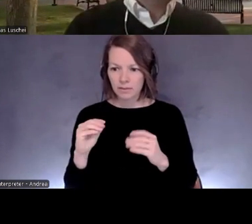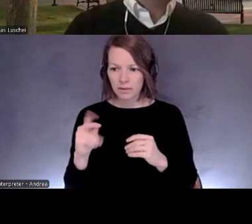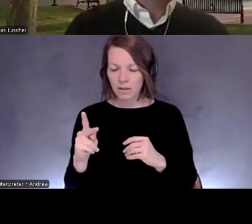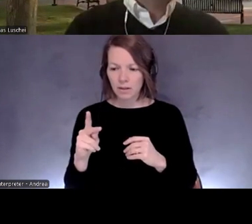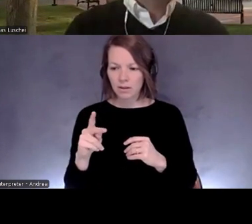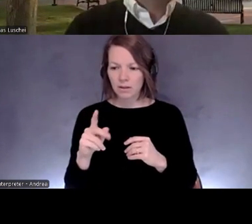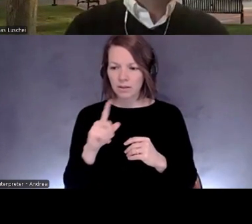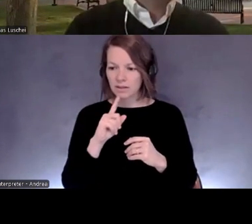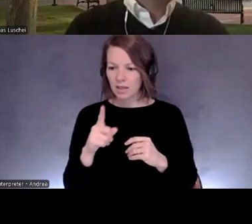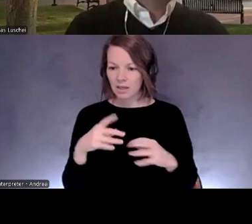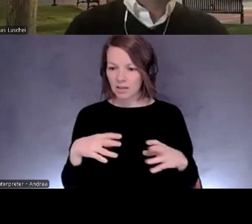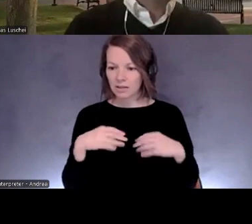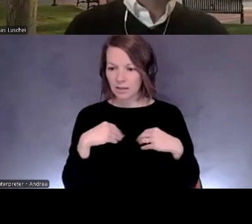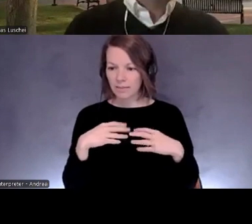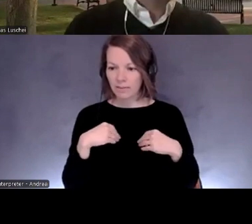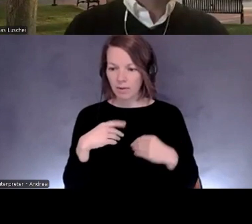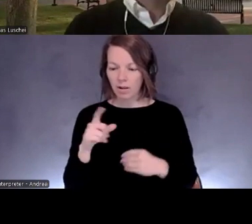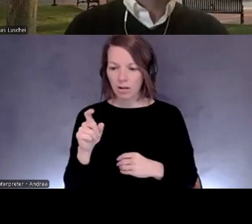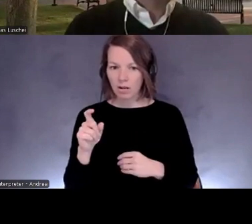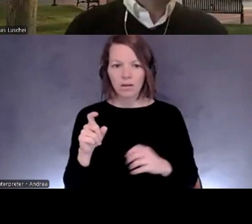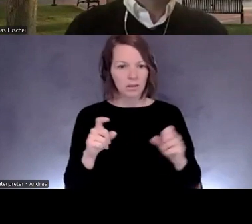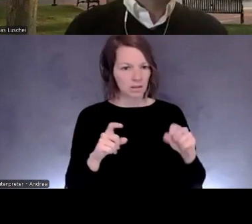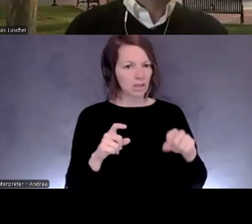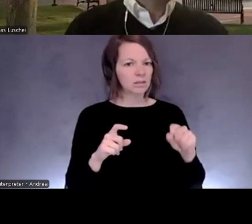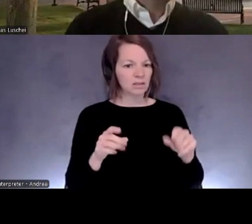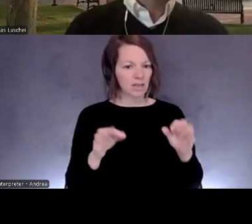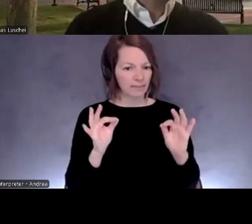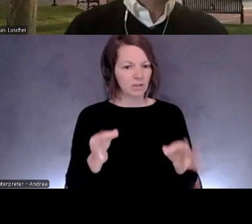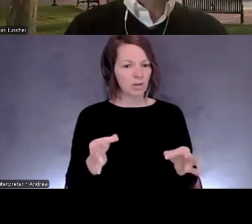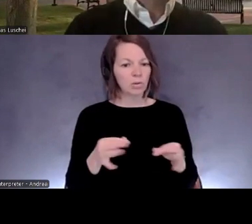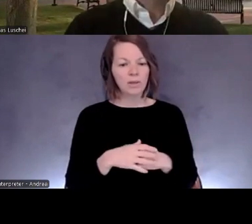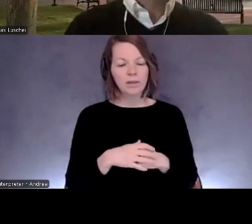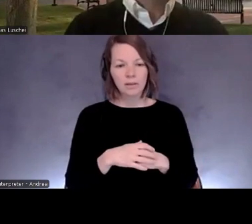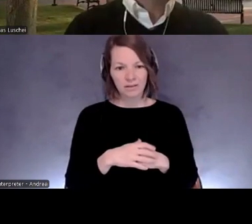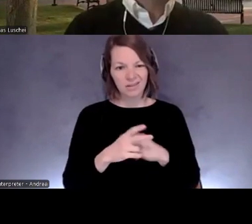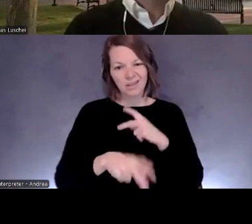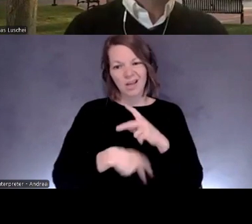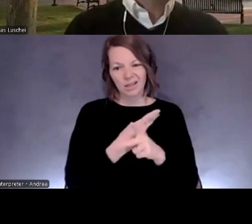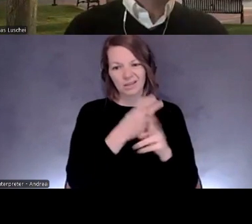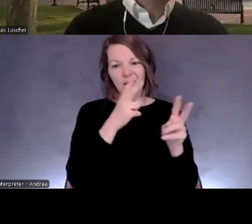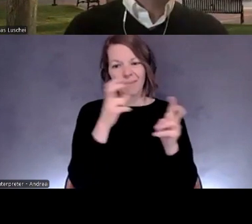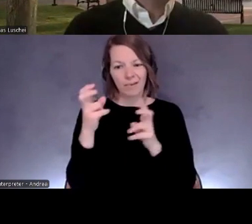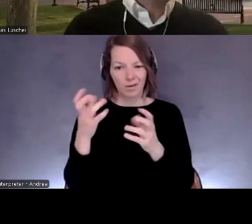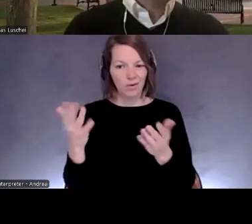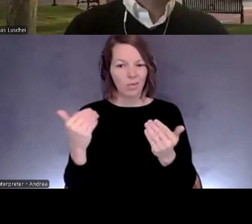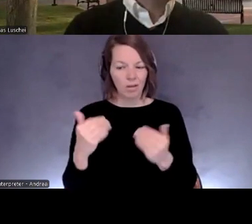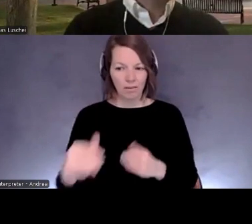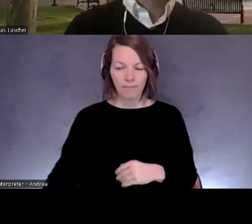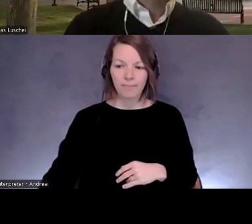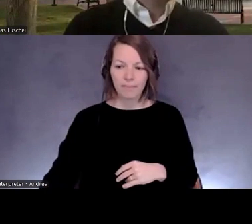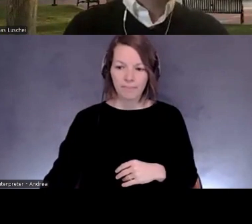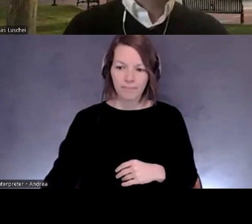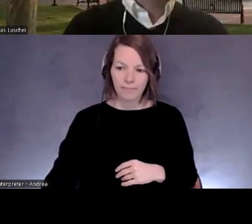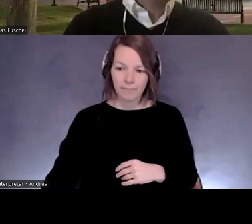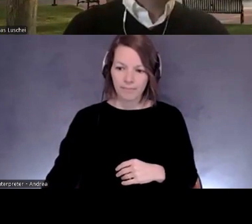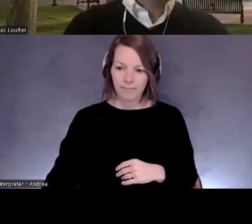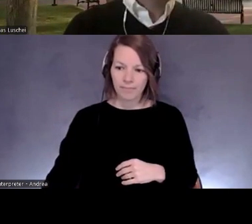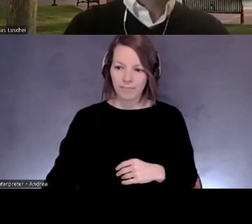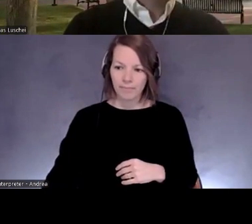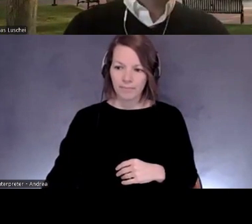is that acceptable? Yes, absolutely. That's the kind of topic that we welcome.